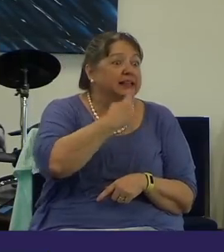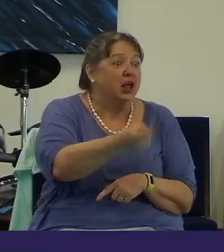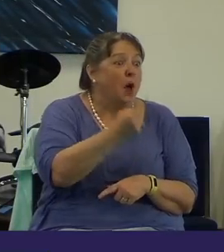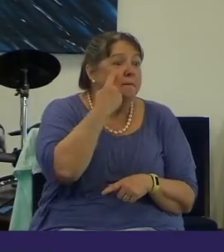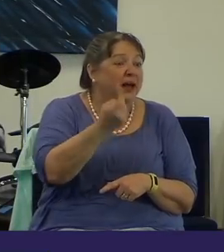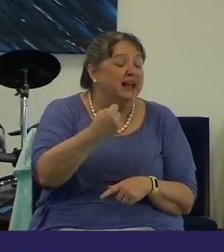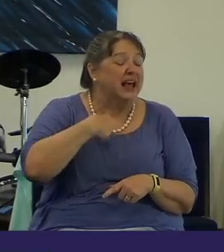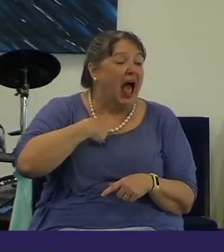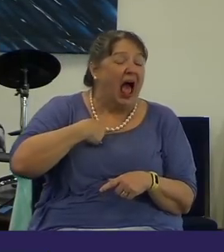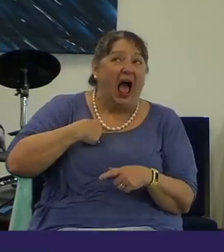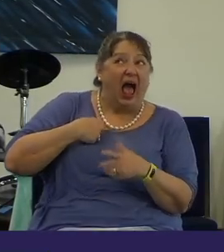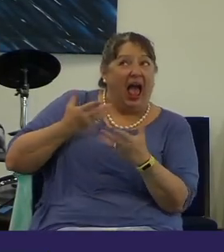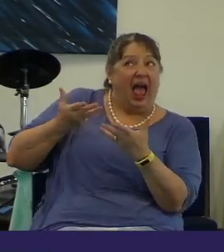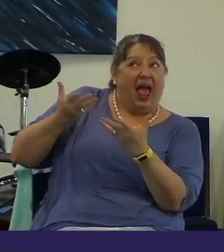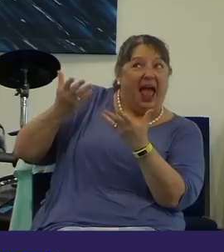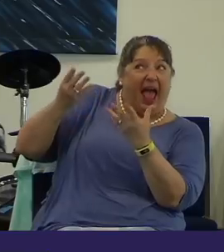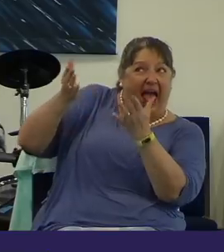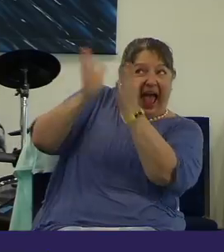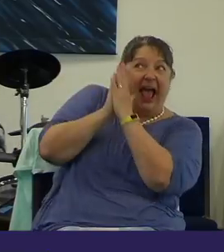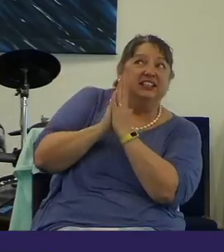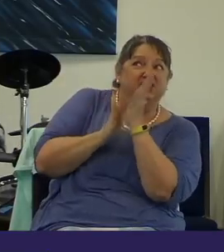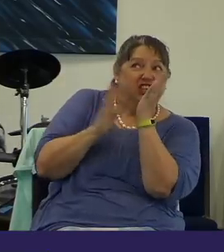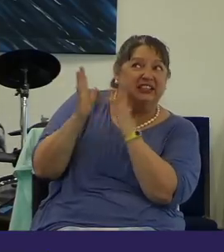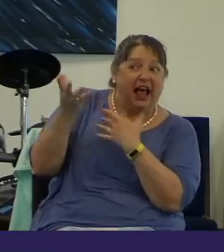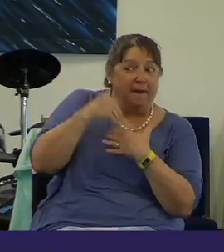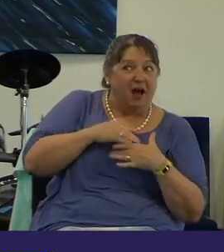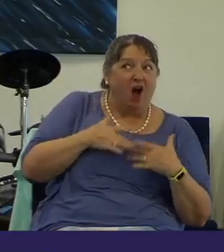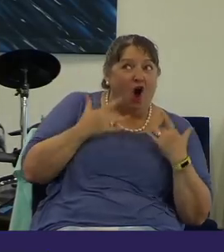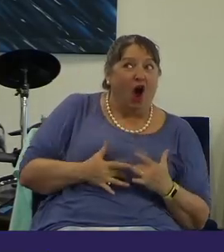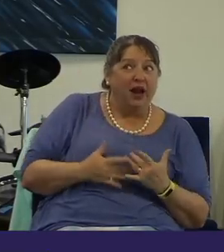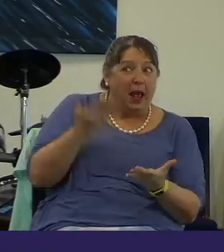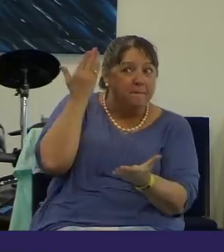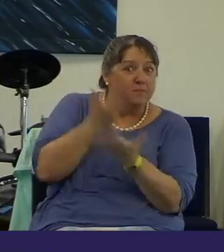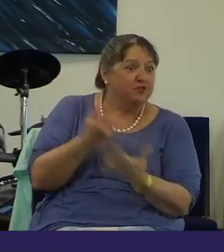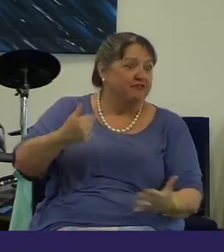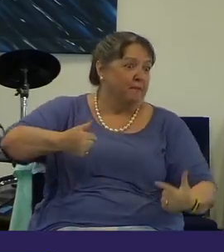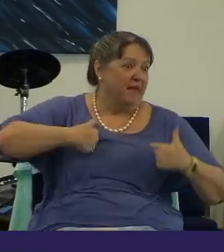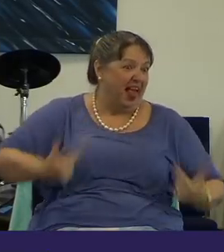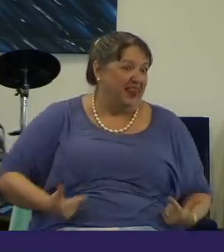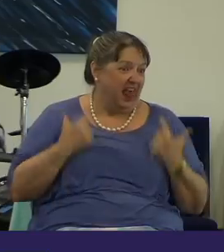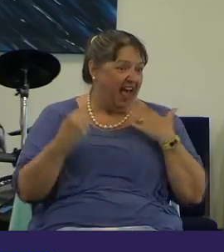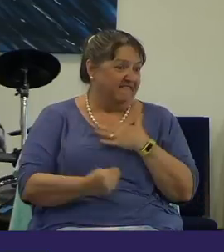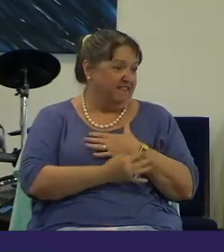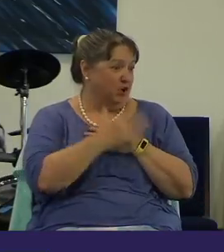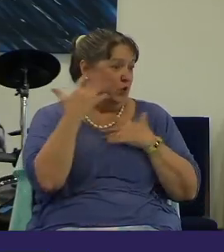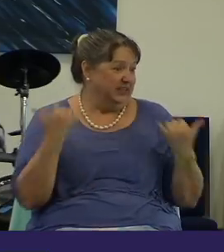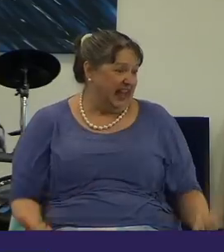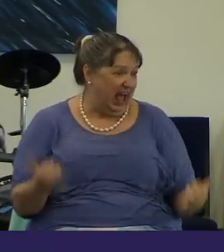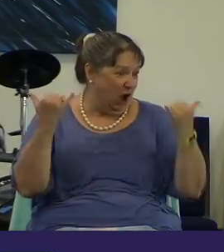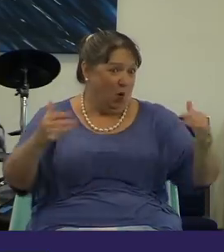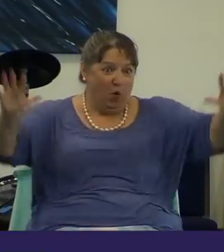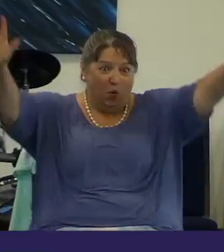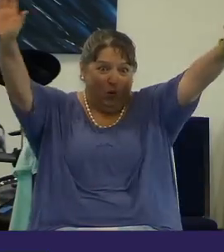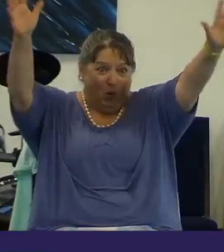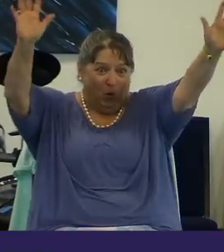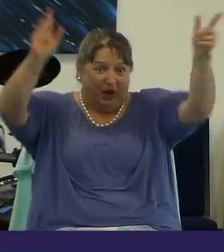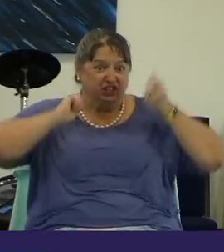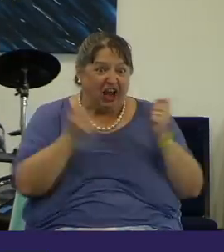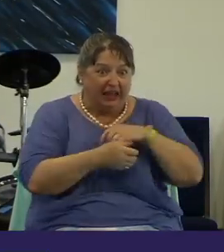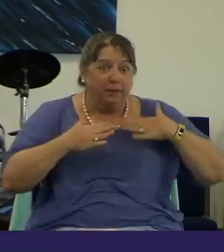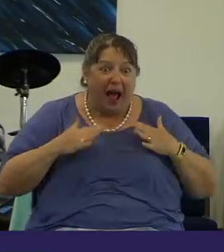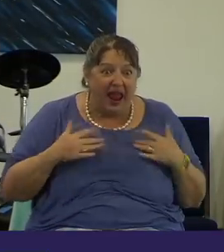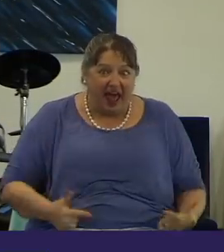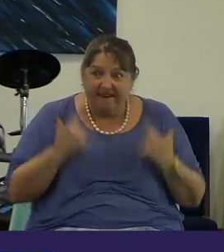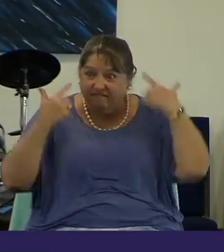I gave him a chance to prove to me that he lives, and he has indeed shown me that he lives. He changes